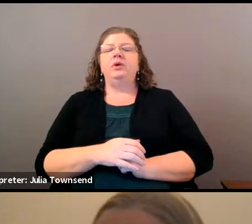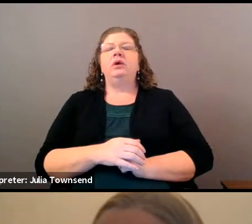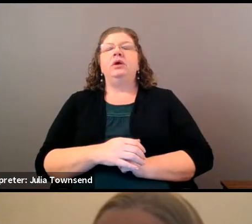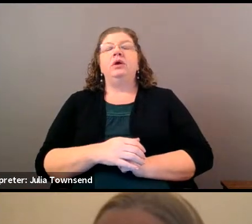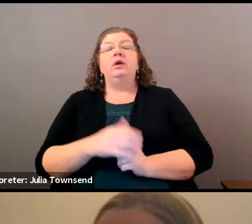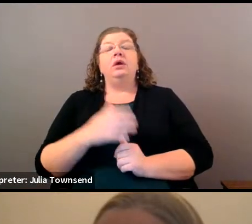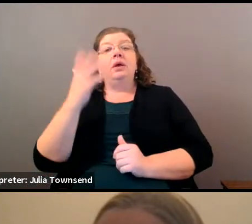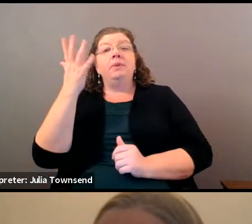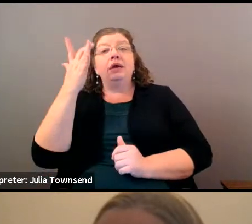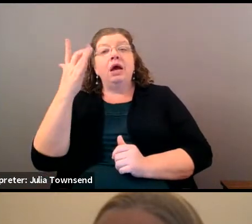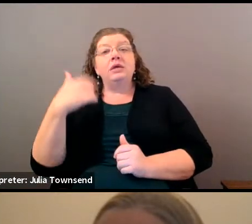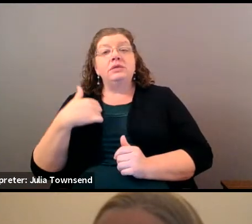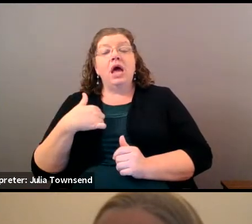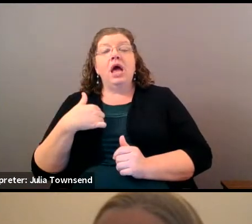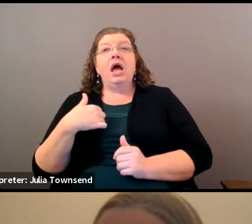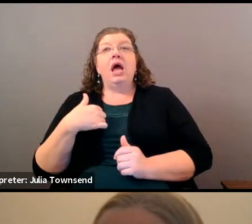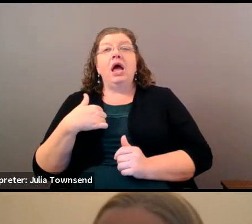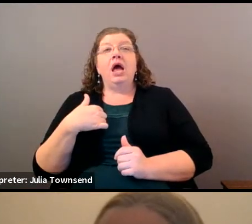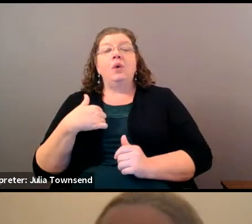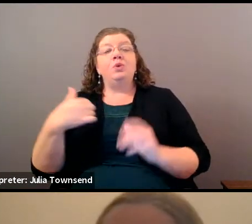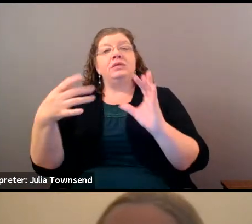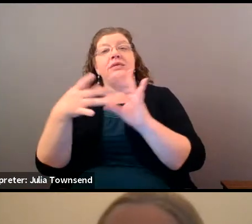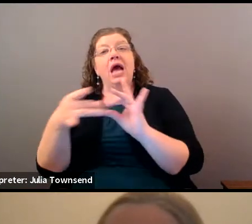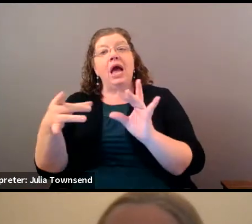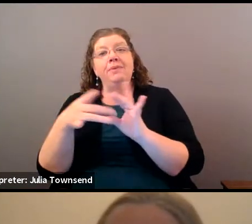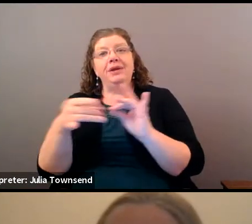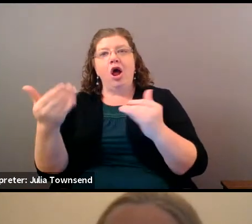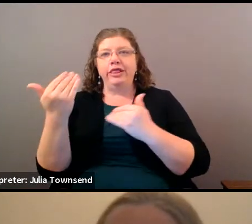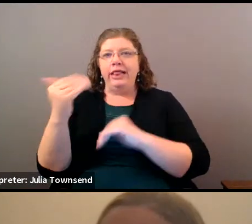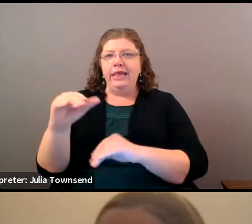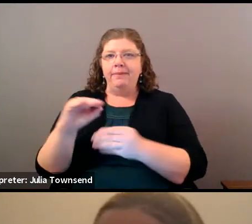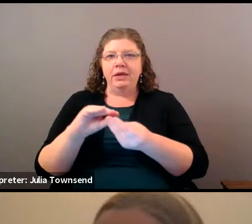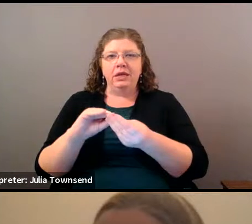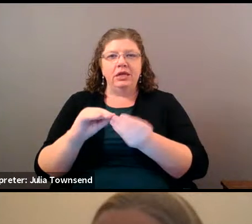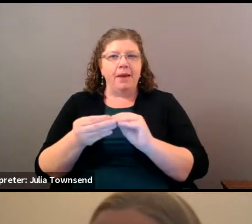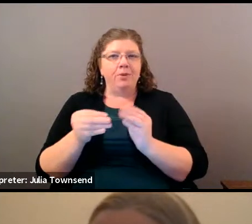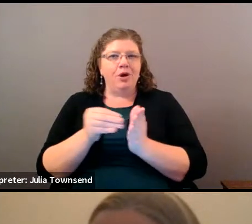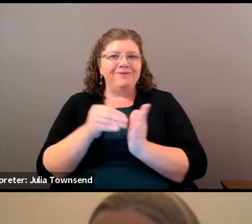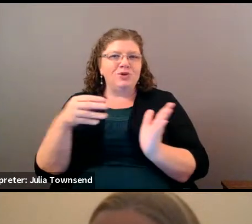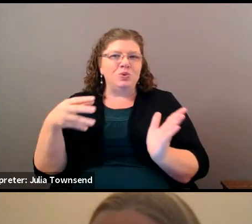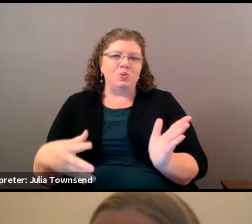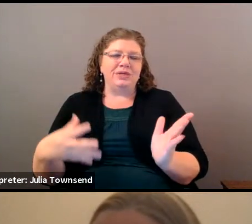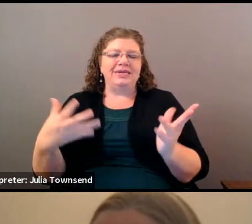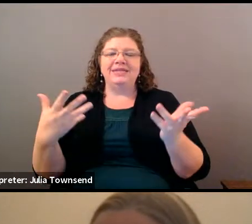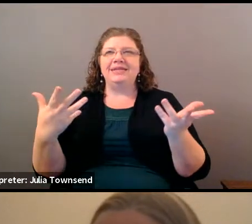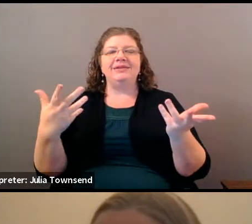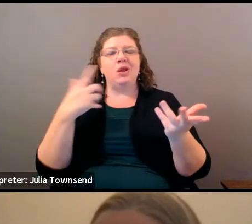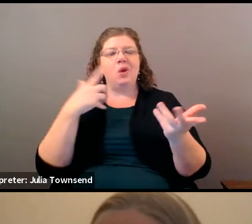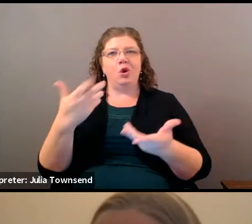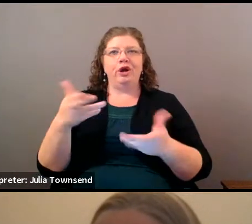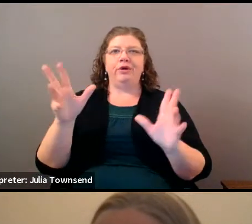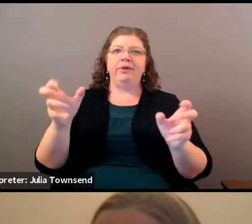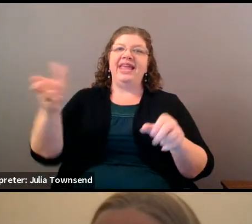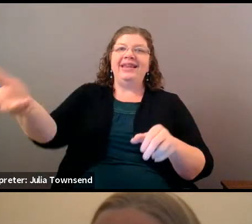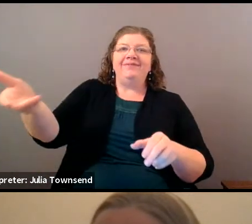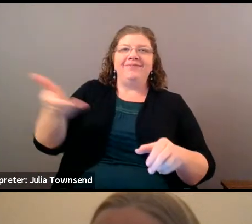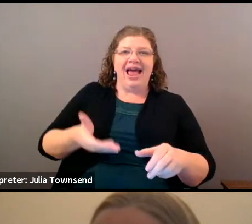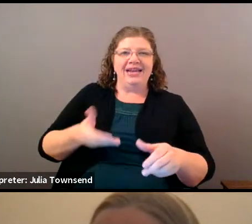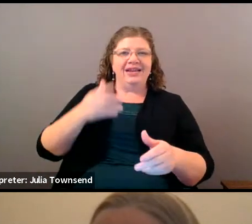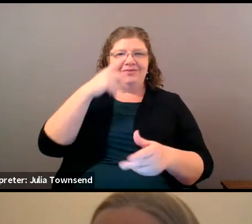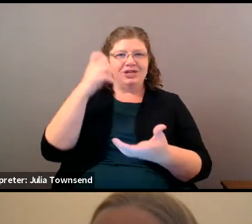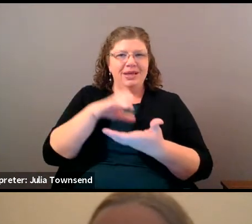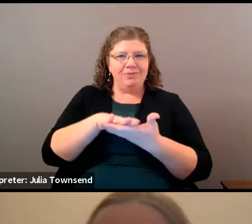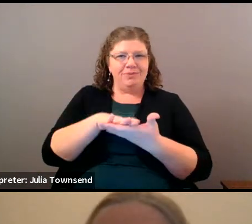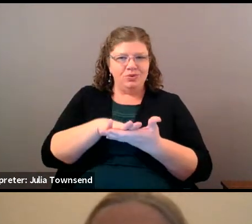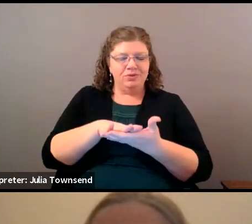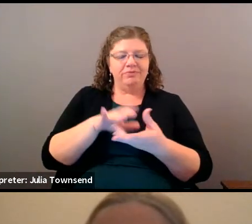Because I was commenting on the limit of students that, were invited for summer school. It also stated that